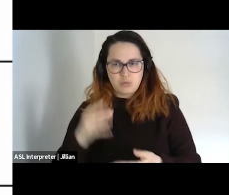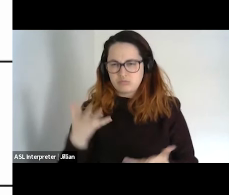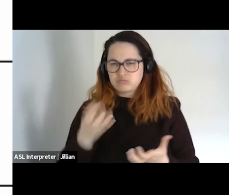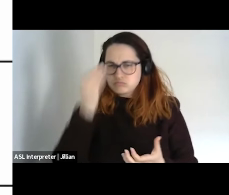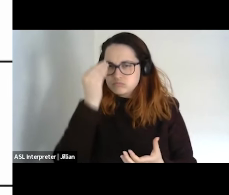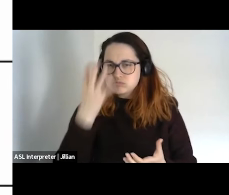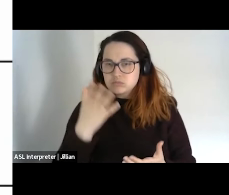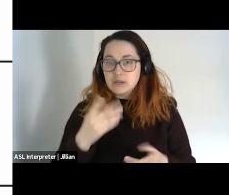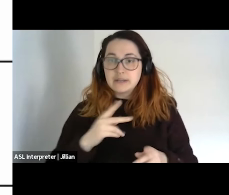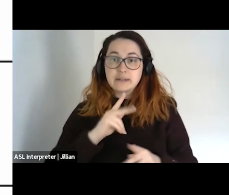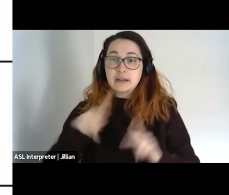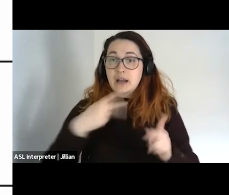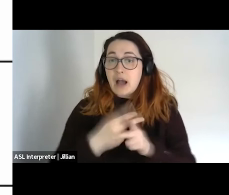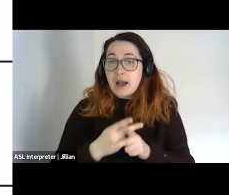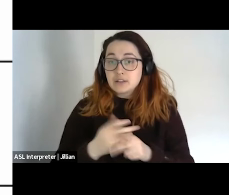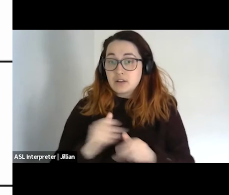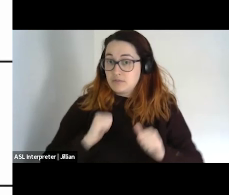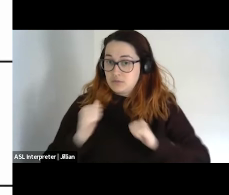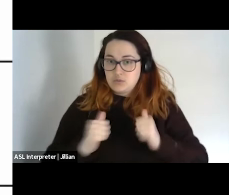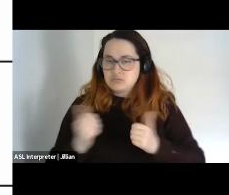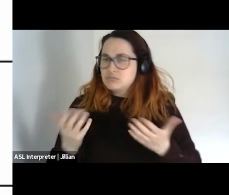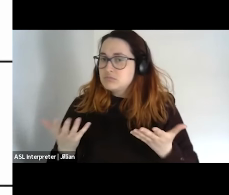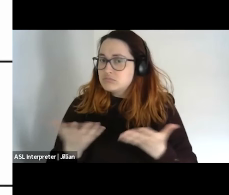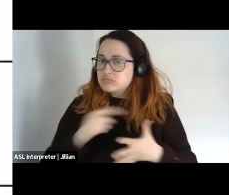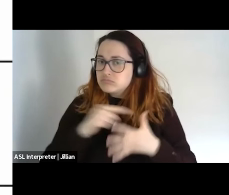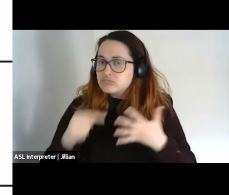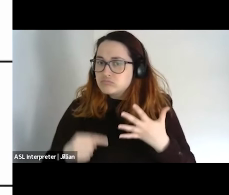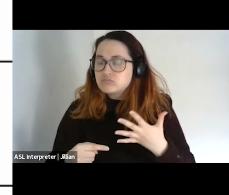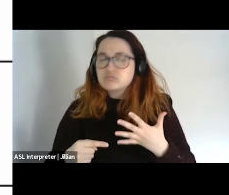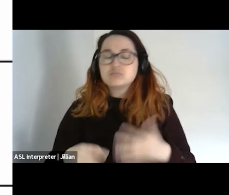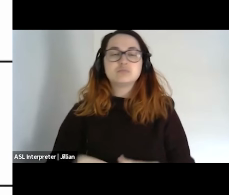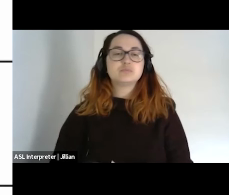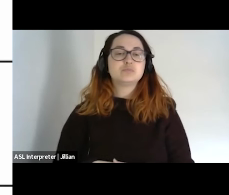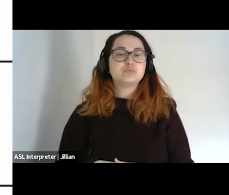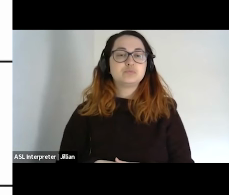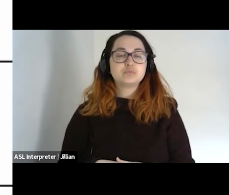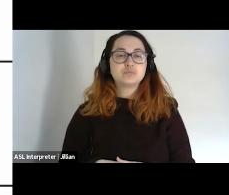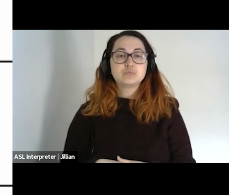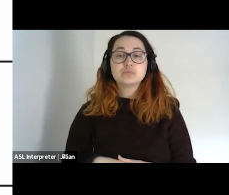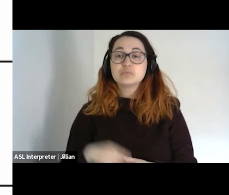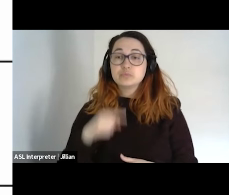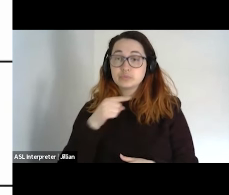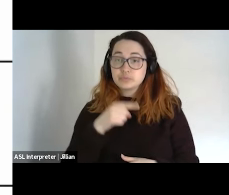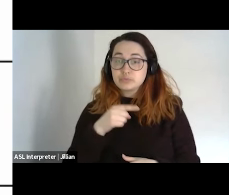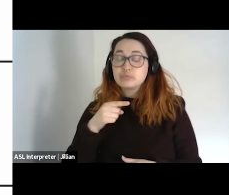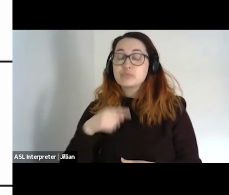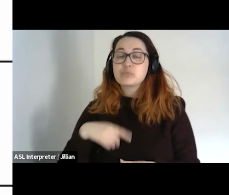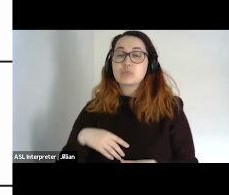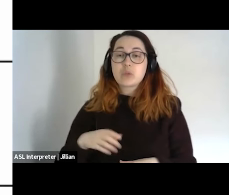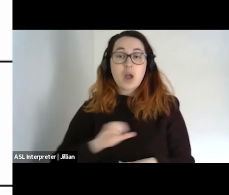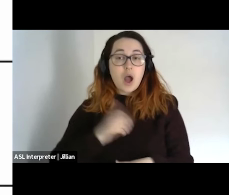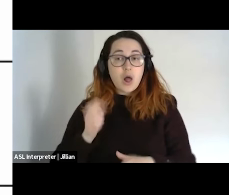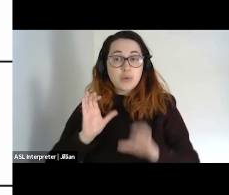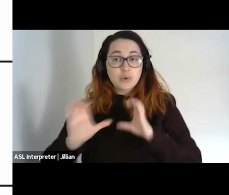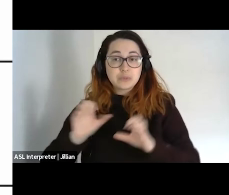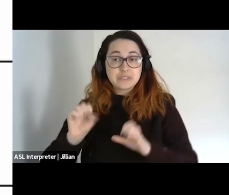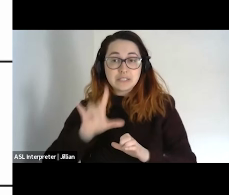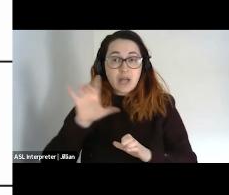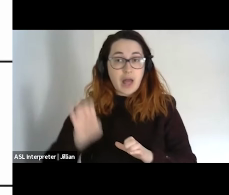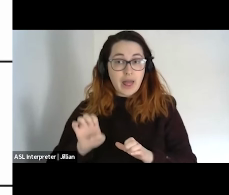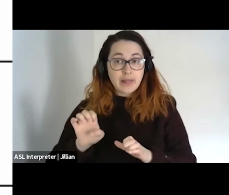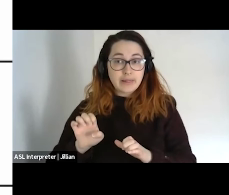types of assertiveness is and communication styles. It says here, other communication styles you may have heard include